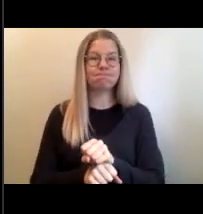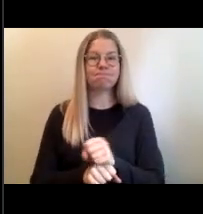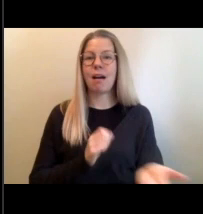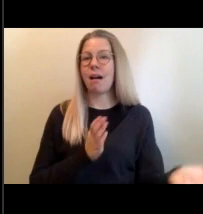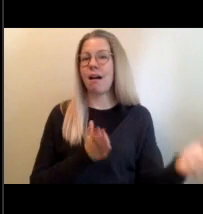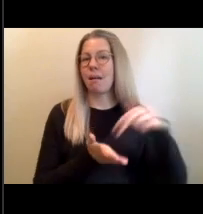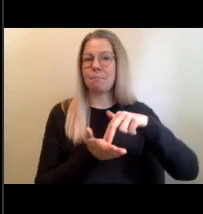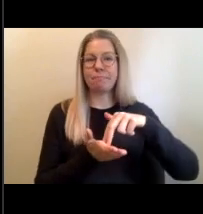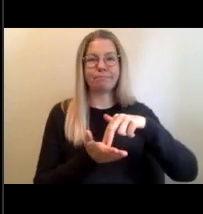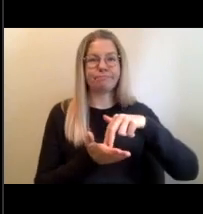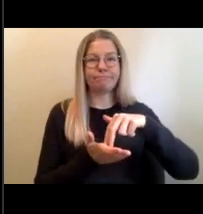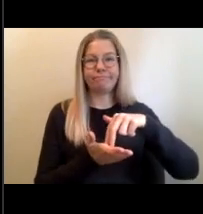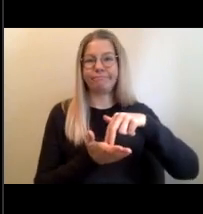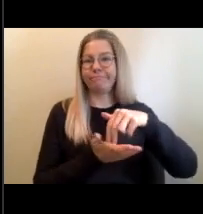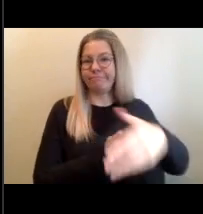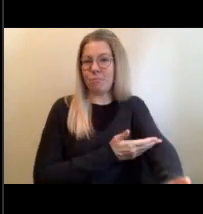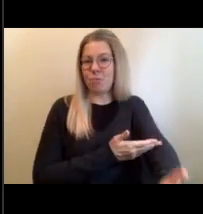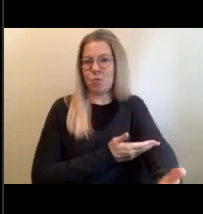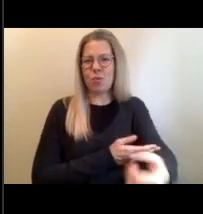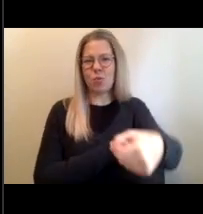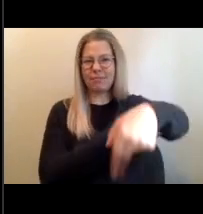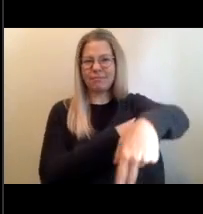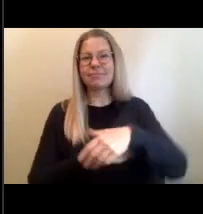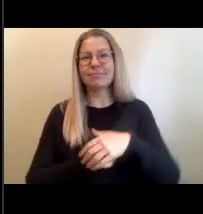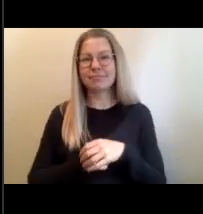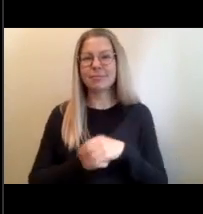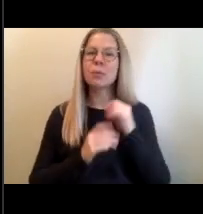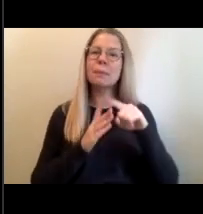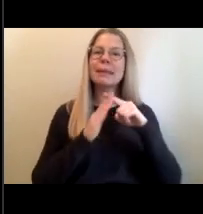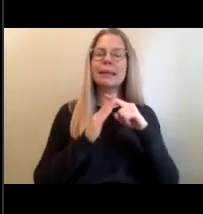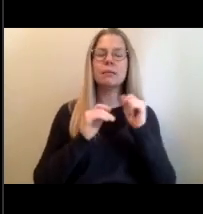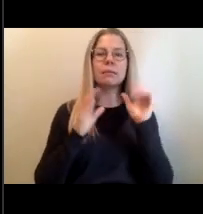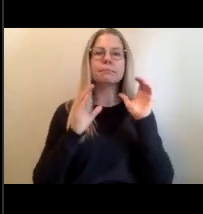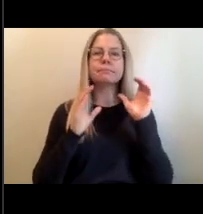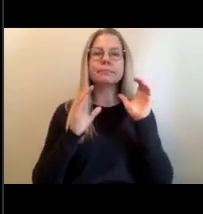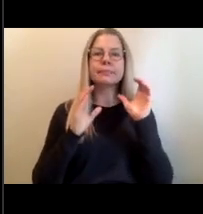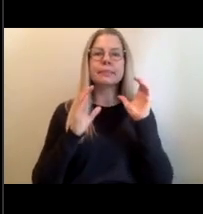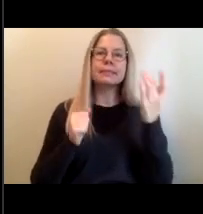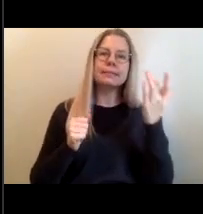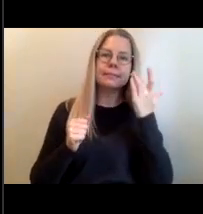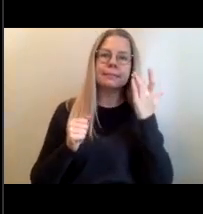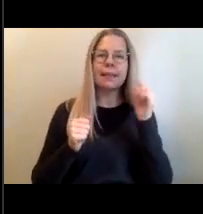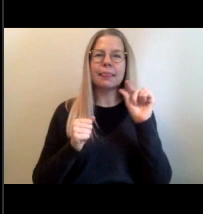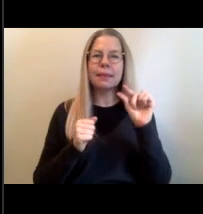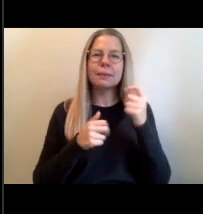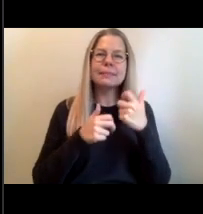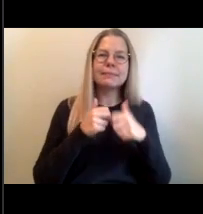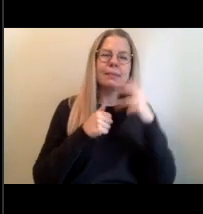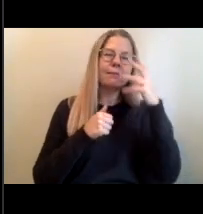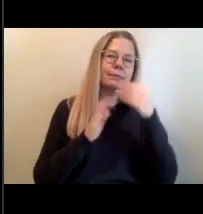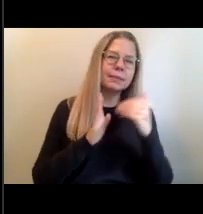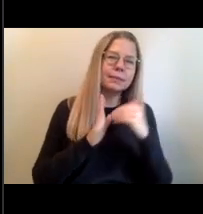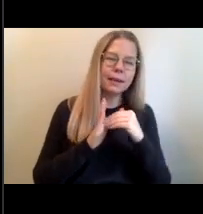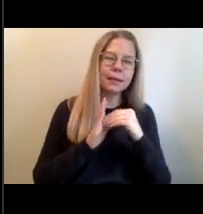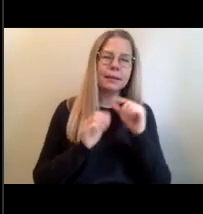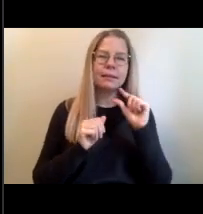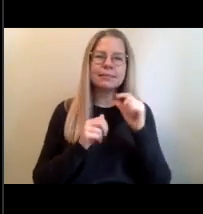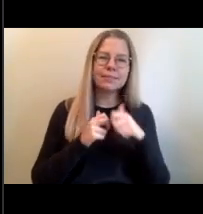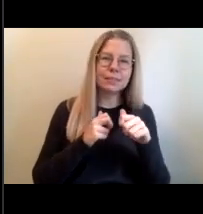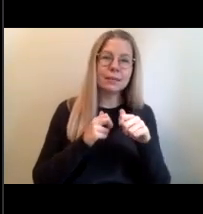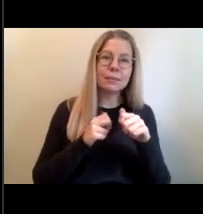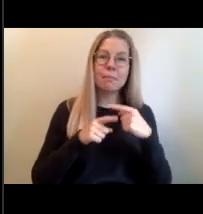vicious cycle. It starts as something very innocent at first, where you have a little bit of difficulty, and then over time,